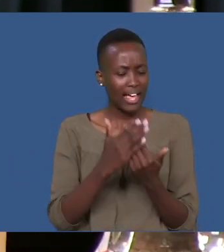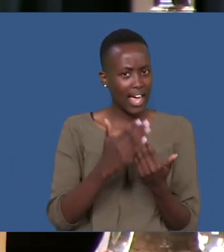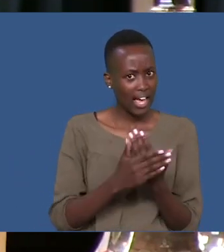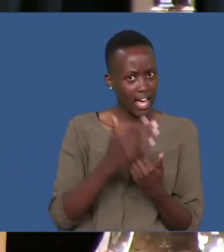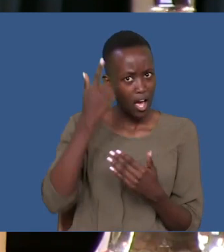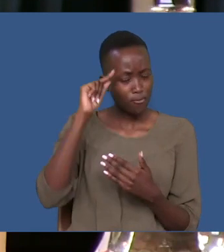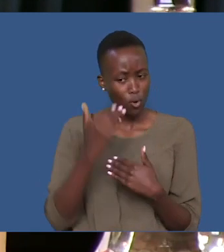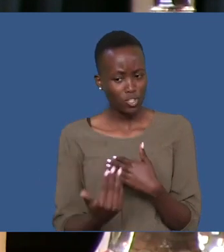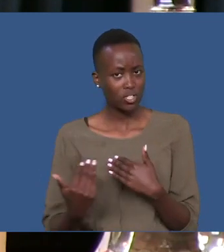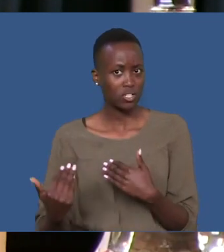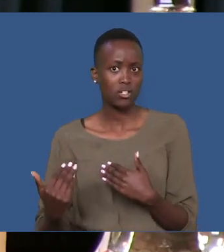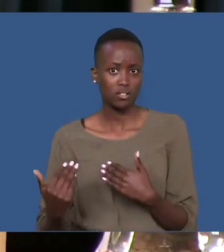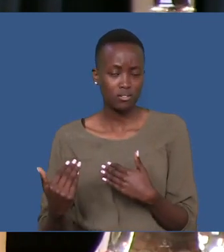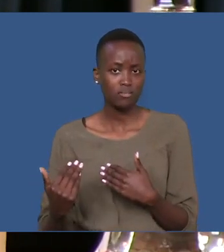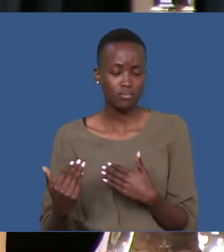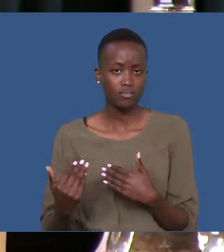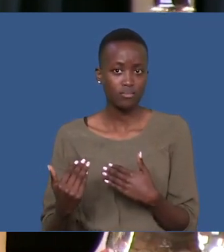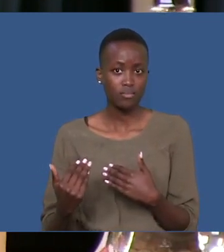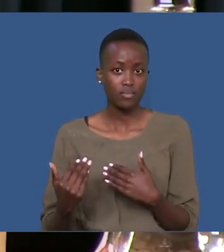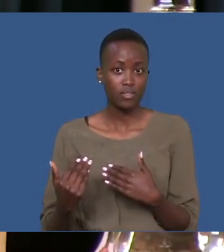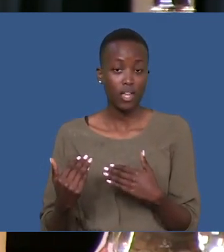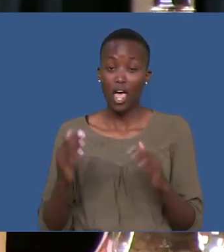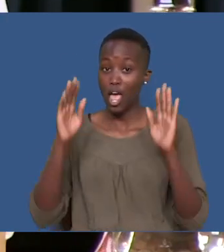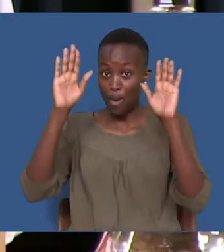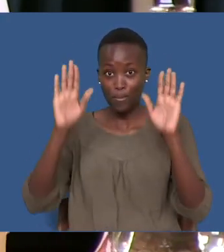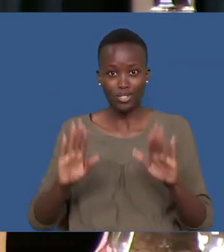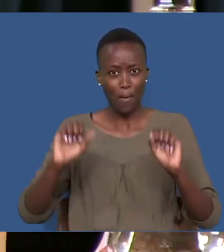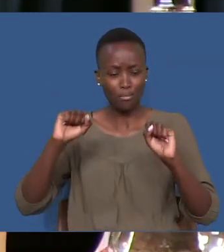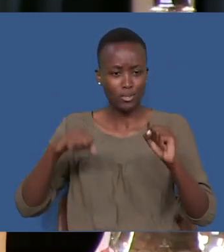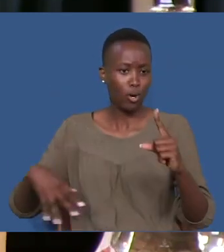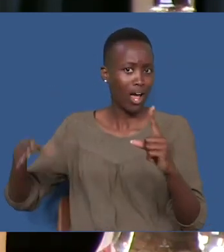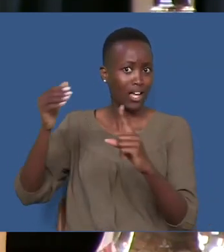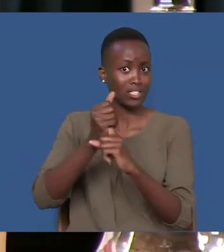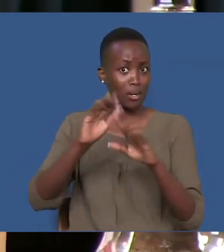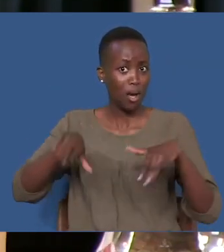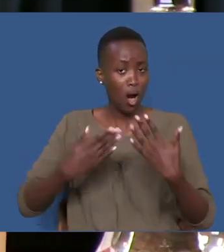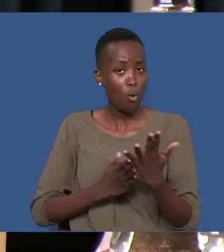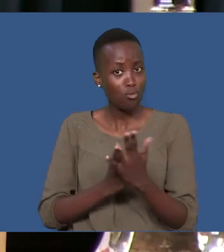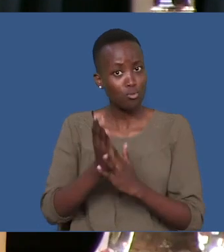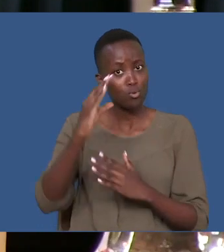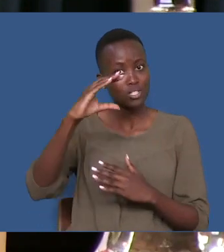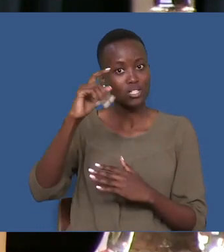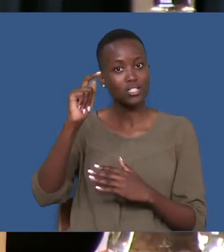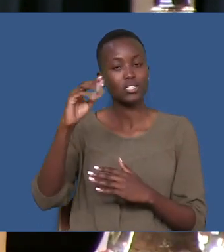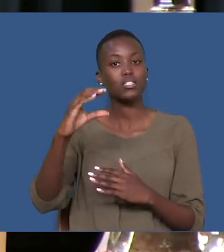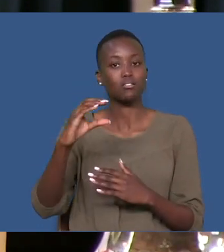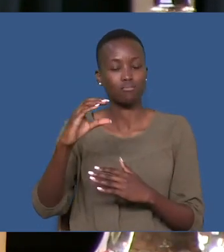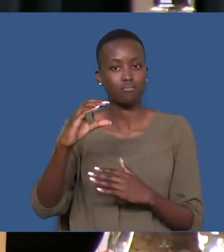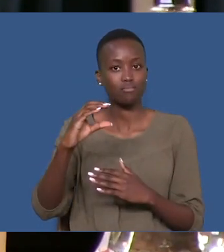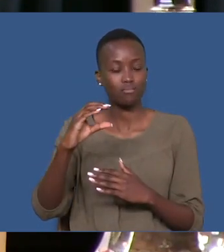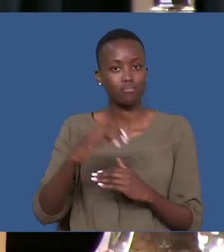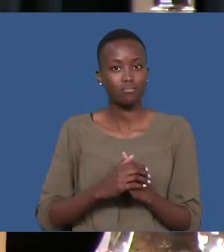be something that is going to be reachable through the CTC because of what we are envisioning with the CTC.